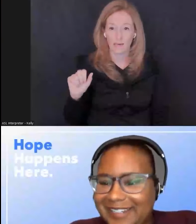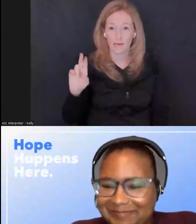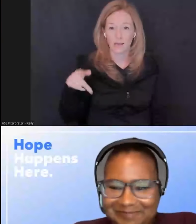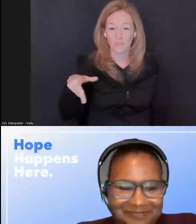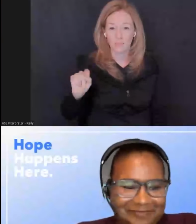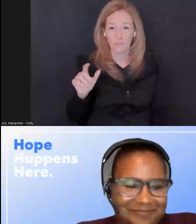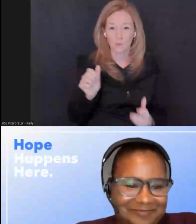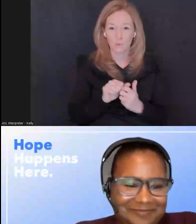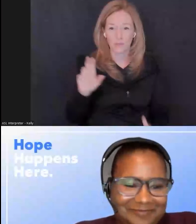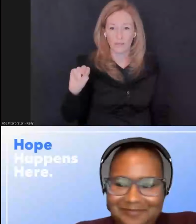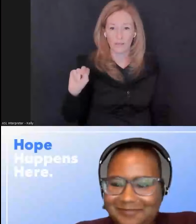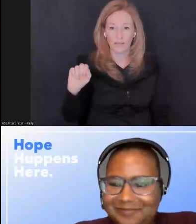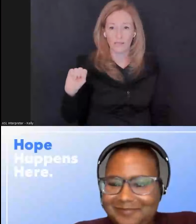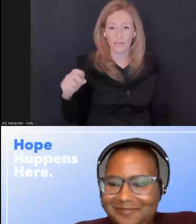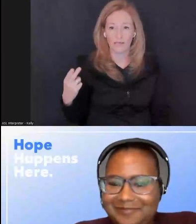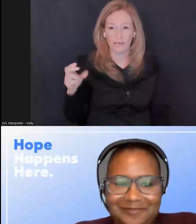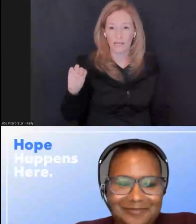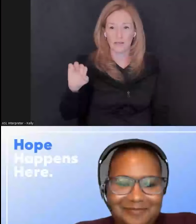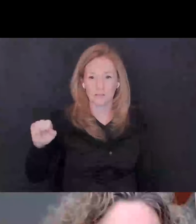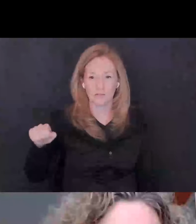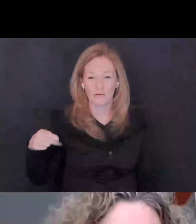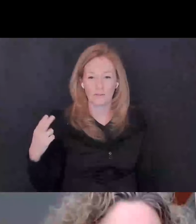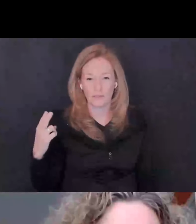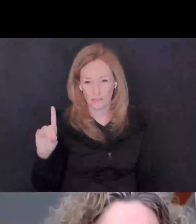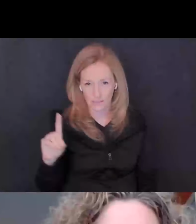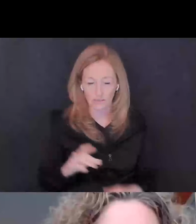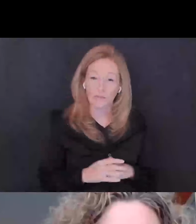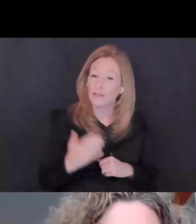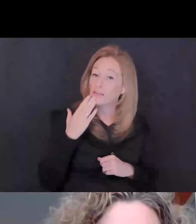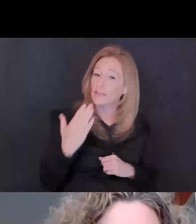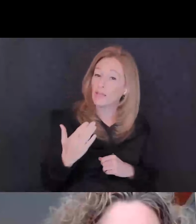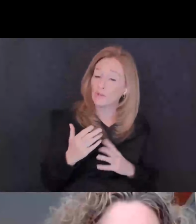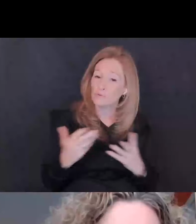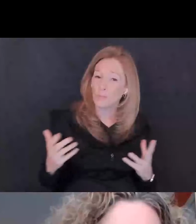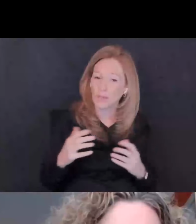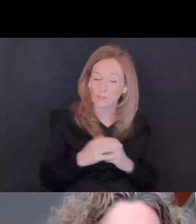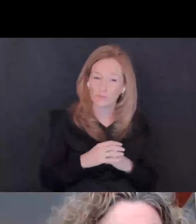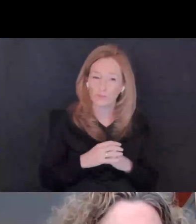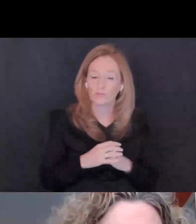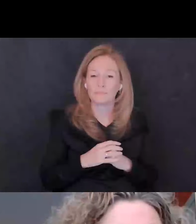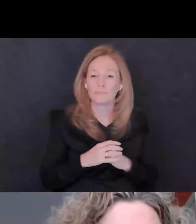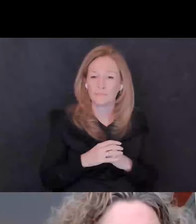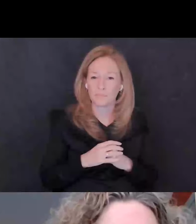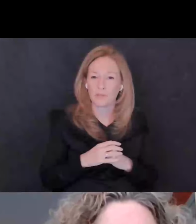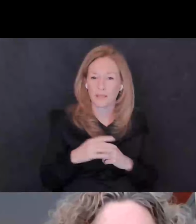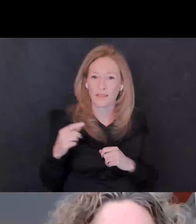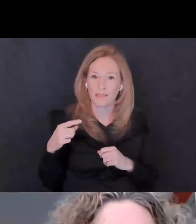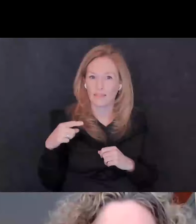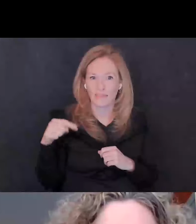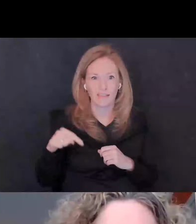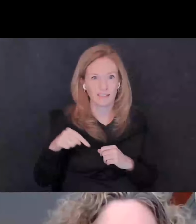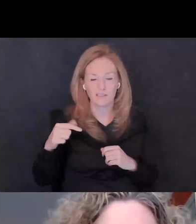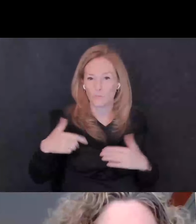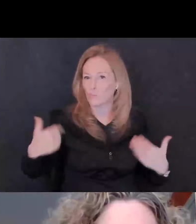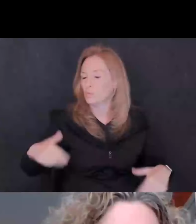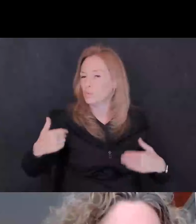NASHBID. Thank you so much, Laura. I just want to start by saying this is one of the most powerful crisis jams